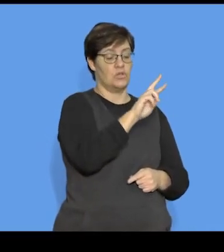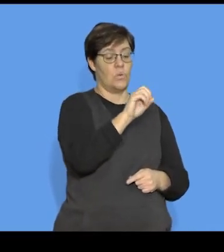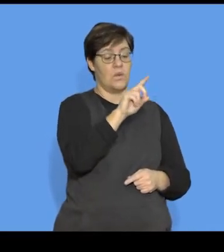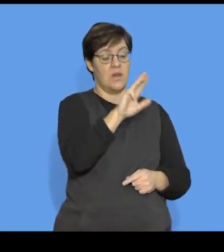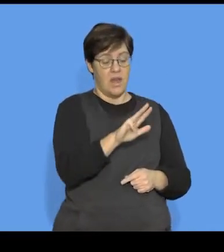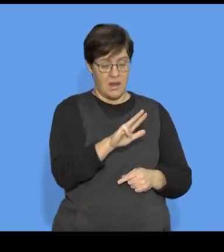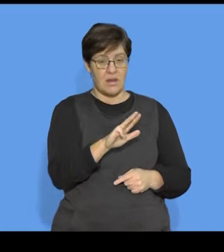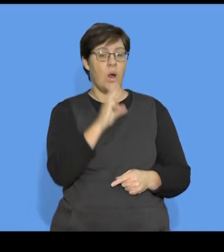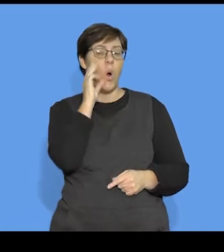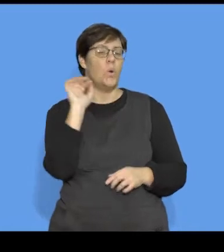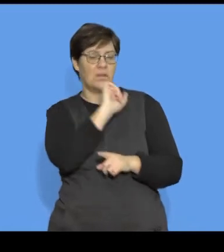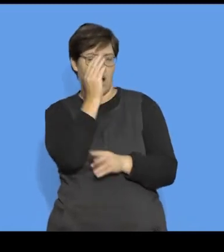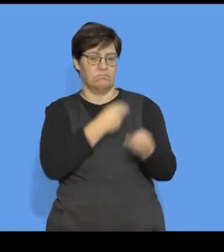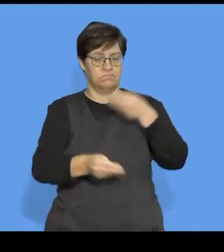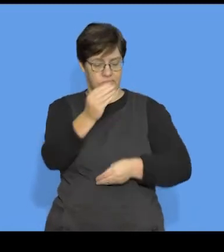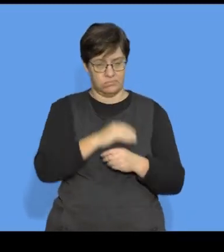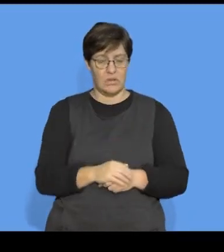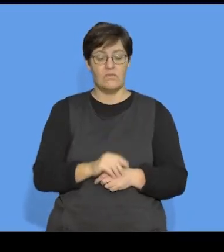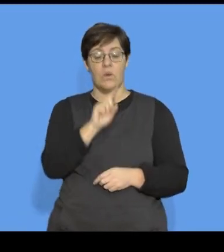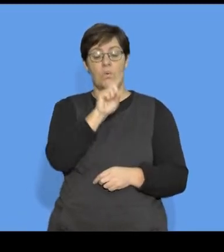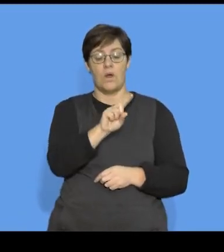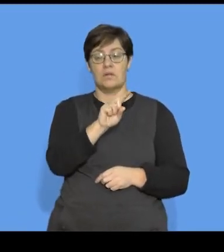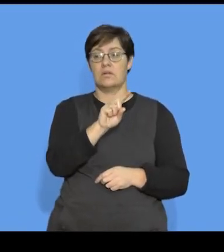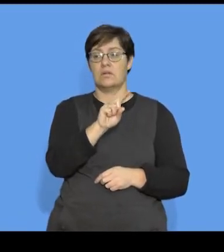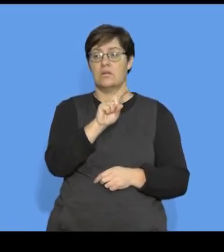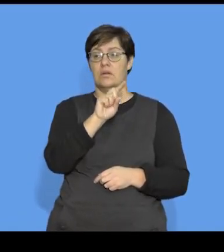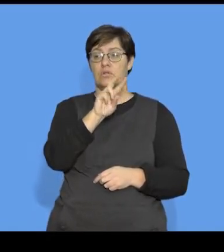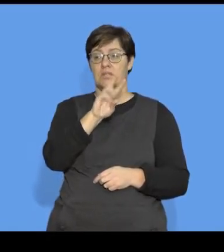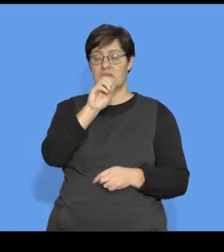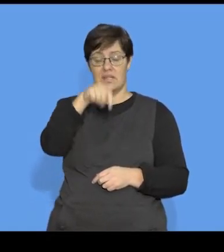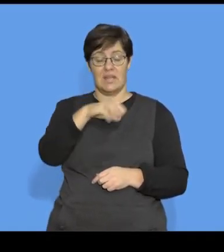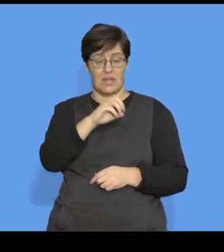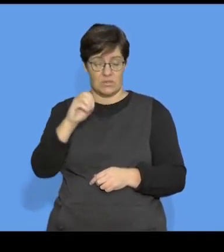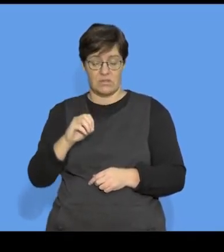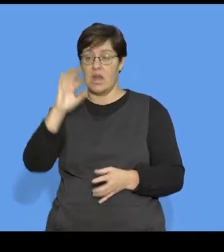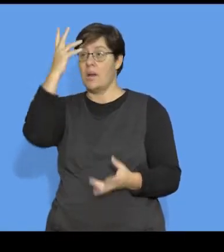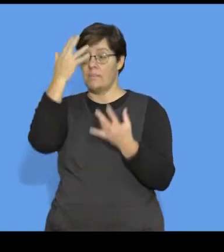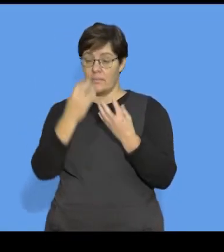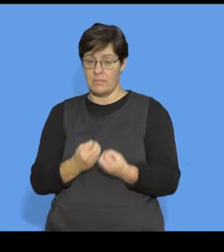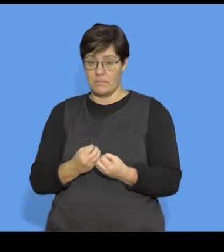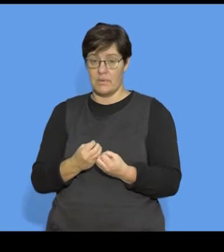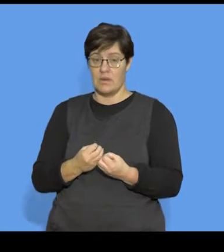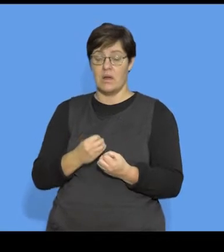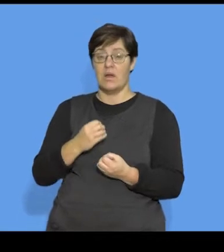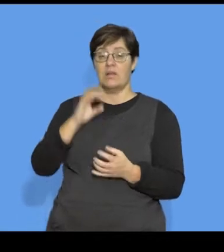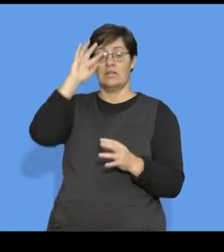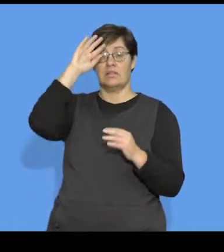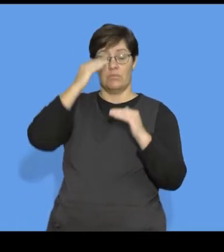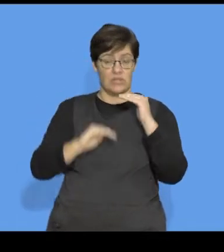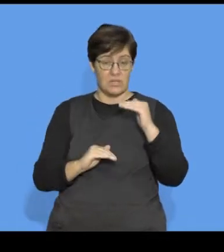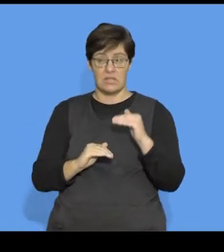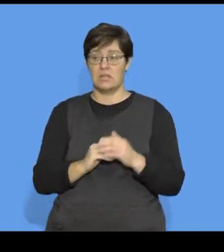January 2019. The cost price of this vehicle was 120,000. The accumulated depreciation was